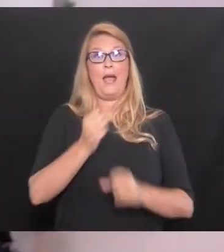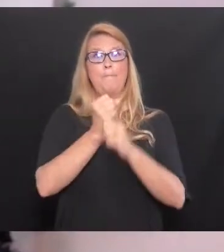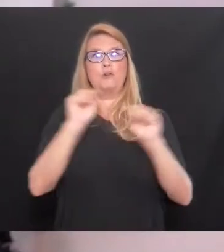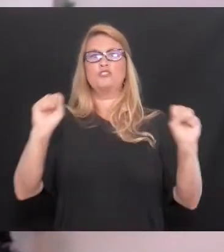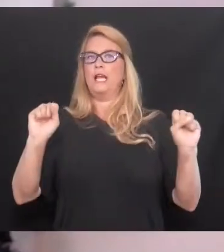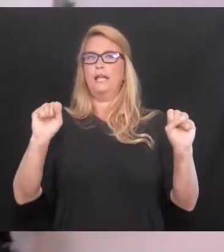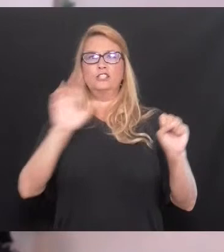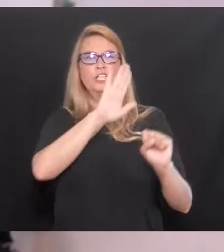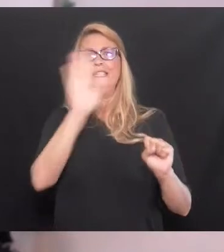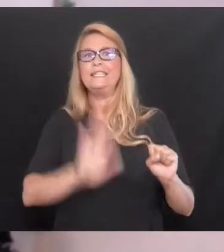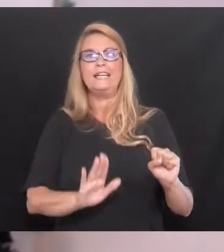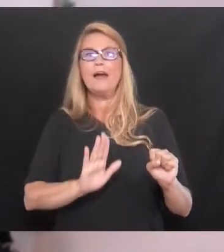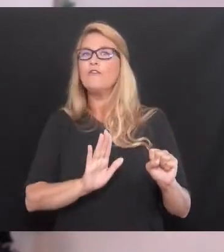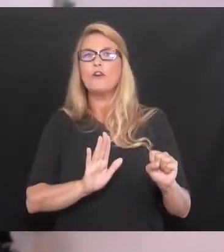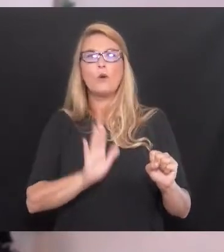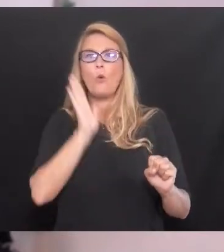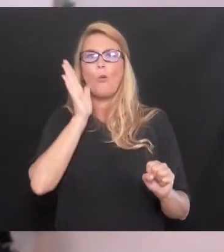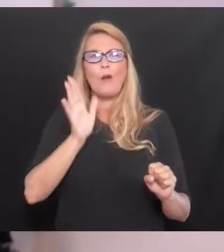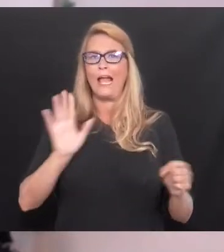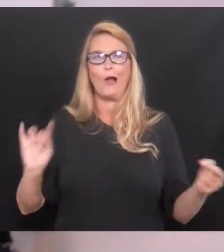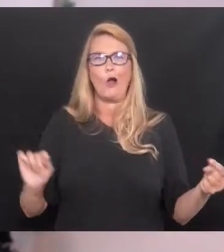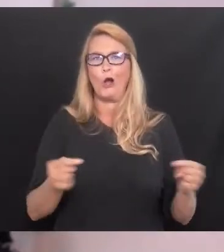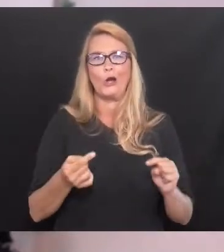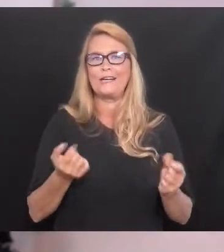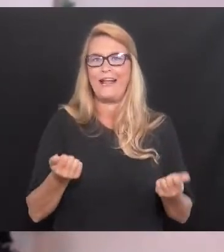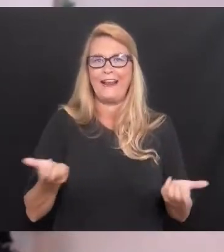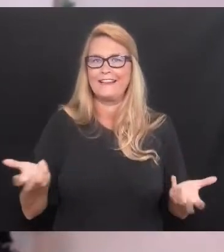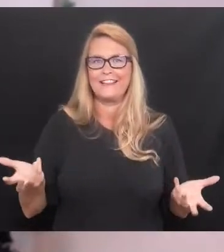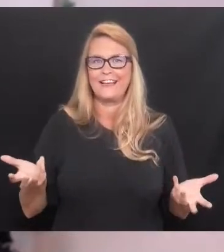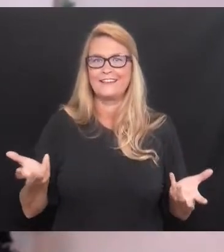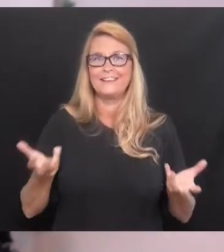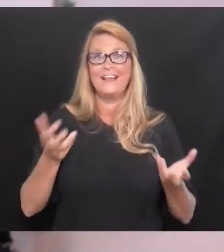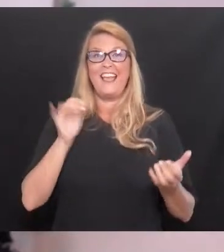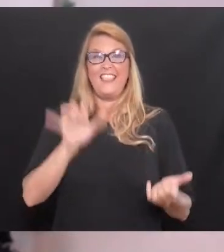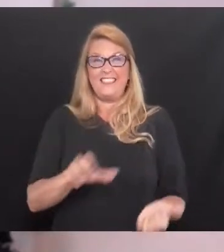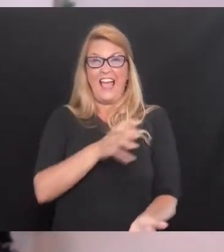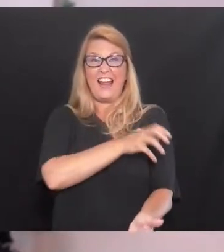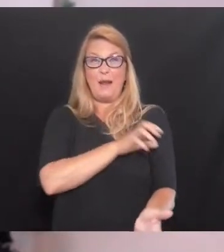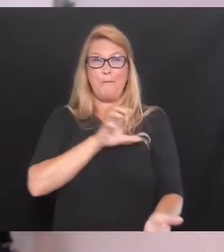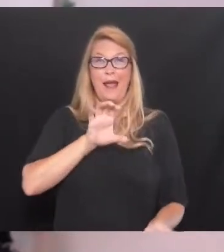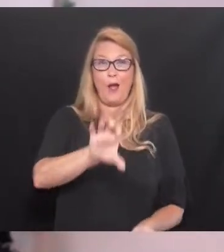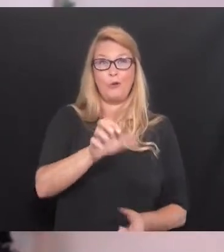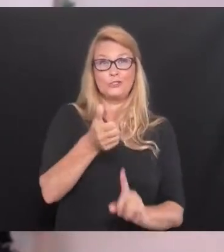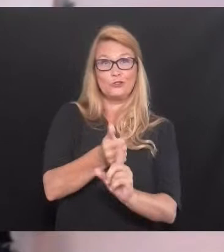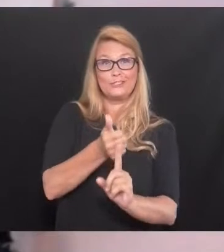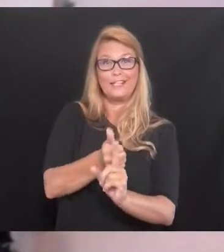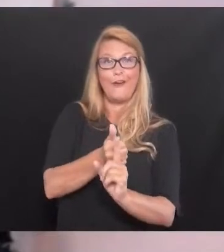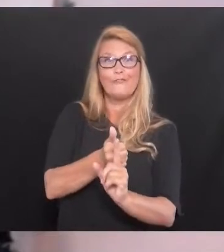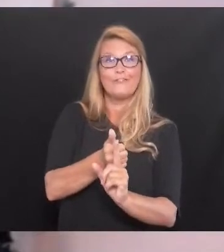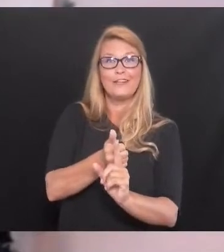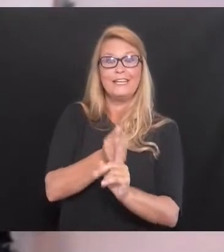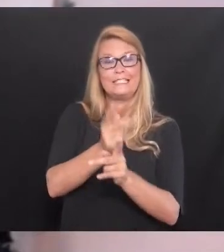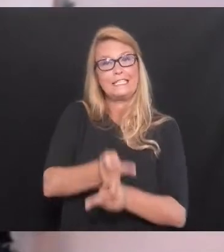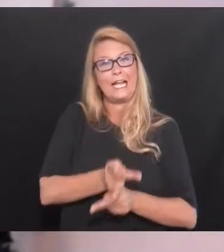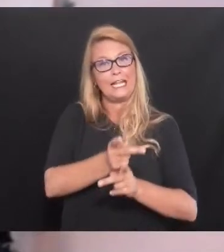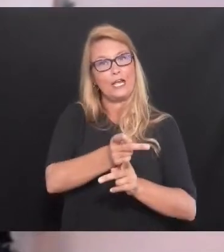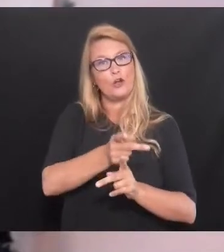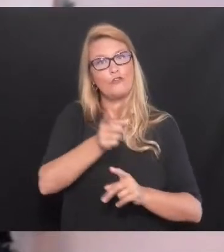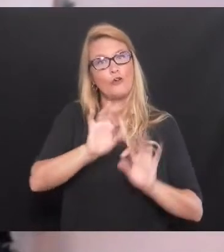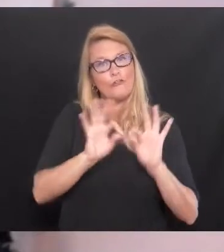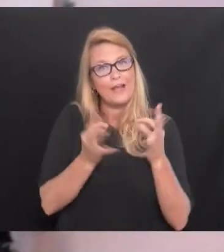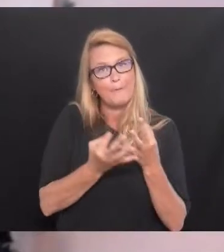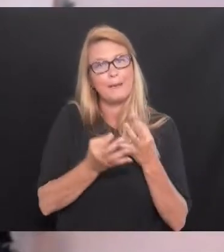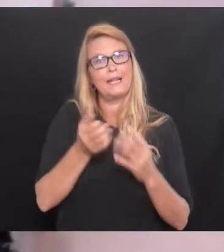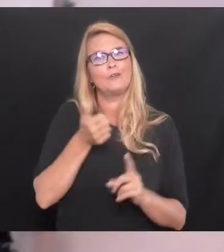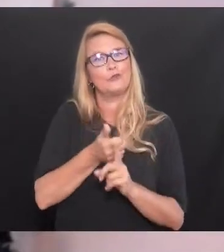never hurt. And so I think that we want to empower each person to make sure you're taking care of yourself and your family. But most